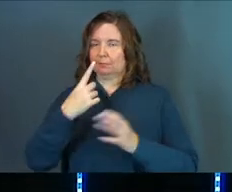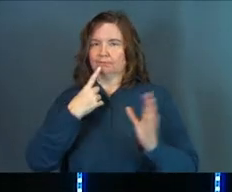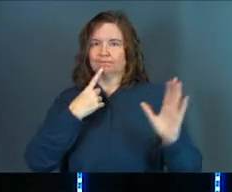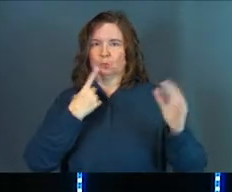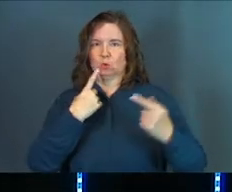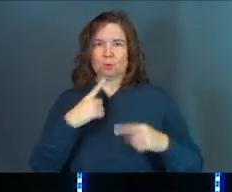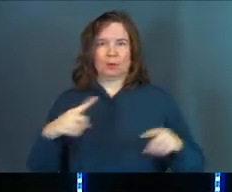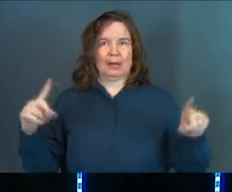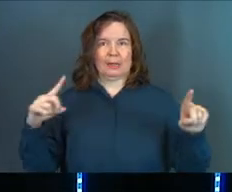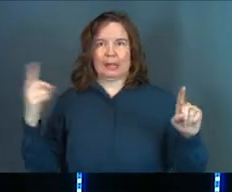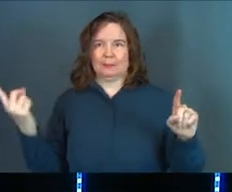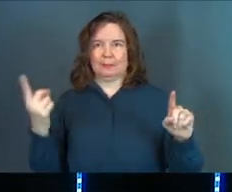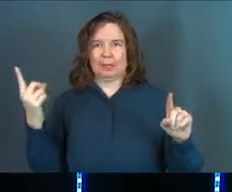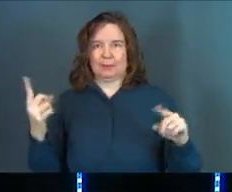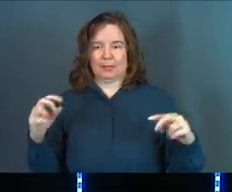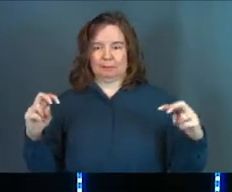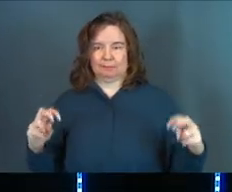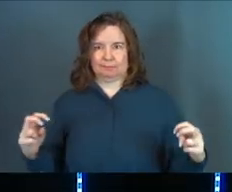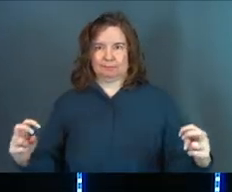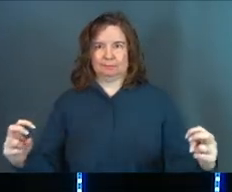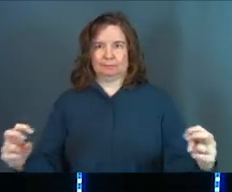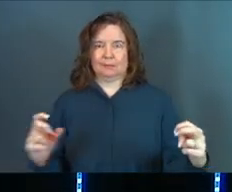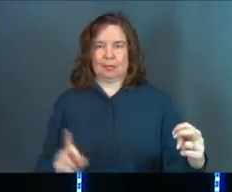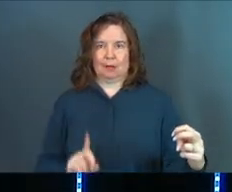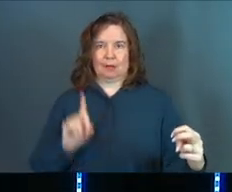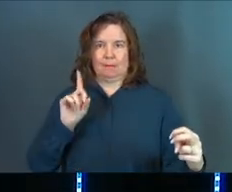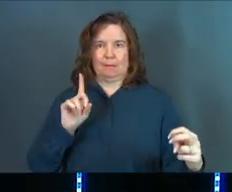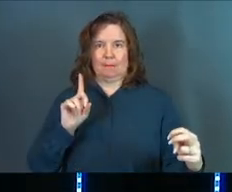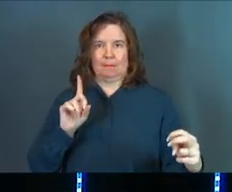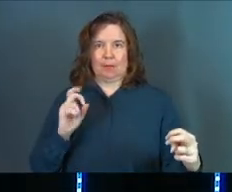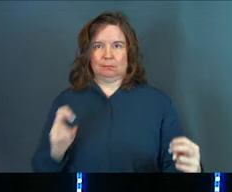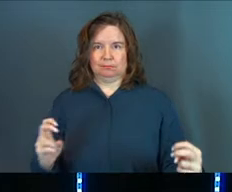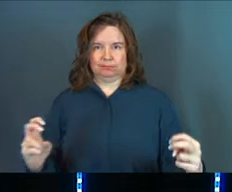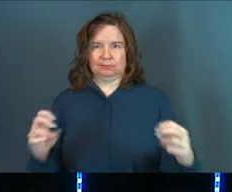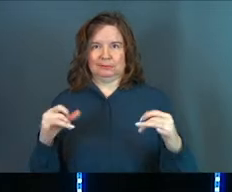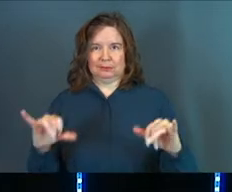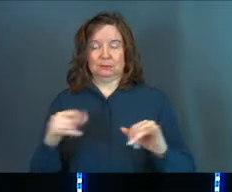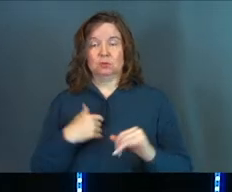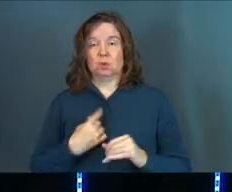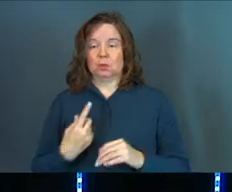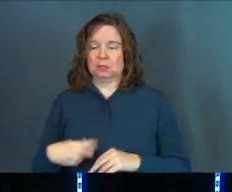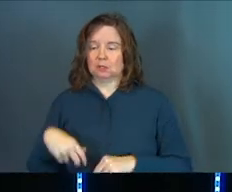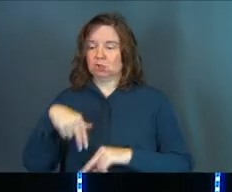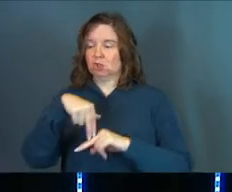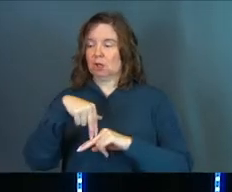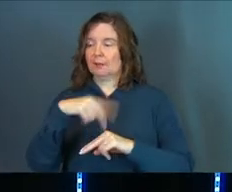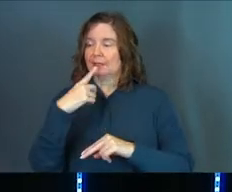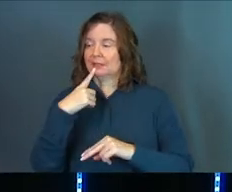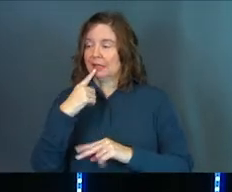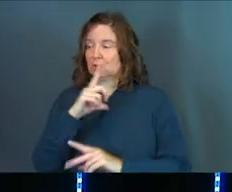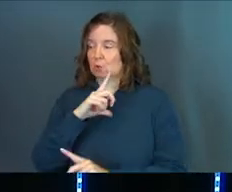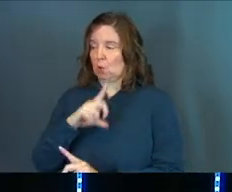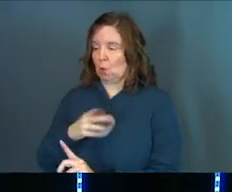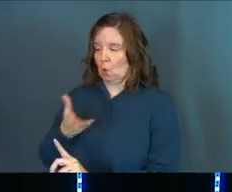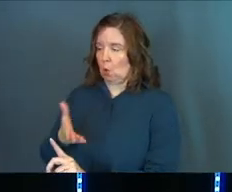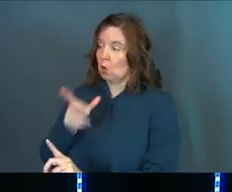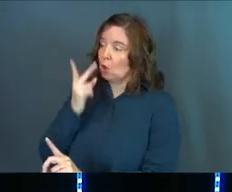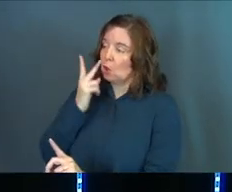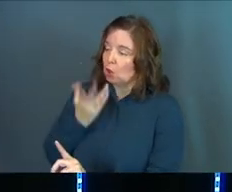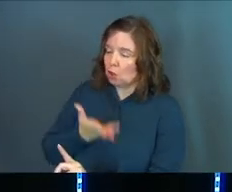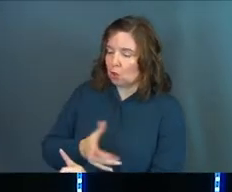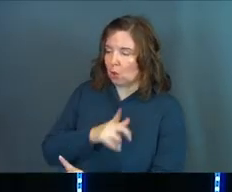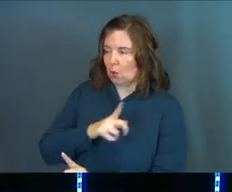to proclaim something is the essence of that phrase. So Zacchaeus stood up and he said to the Lord, look,